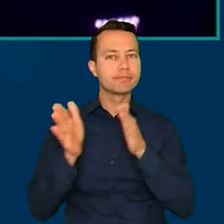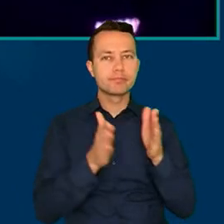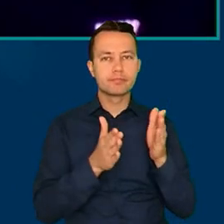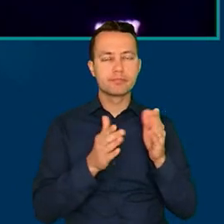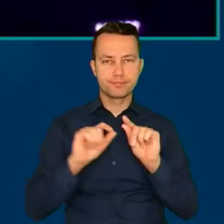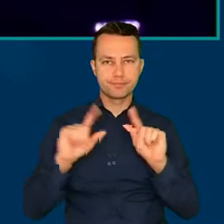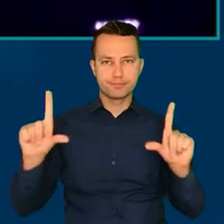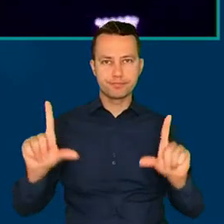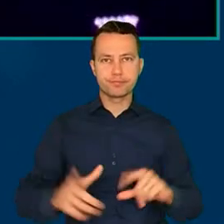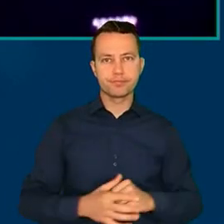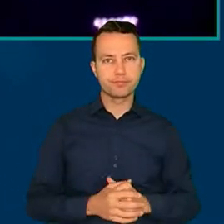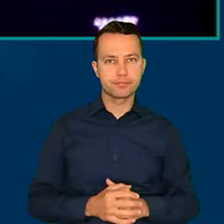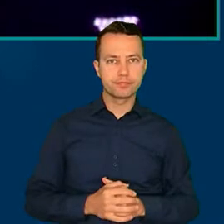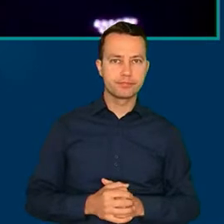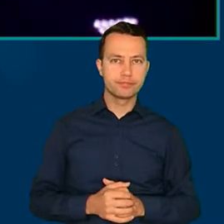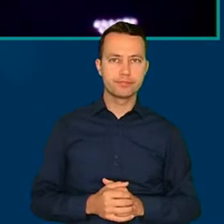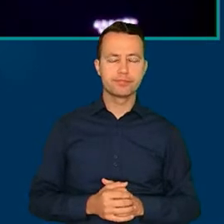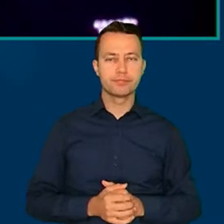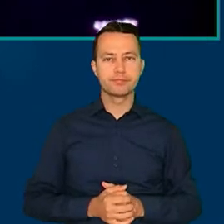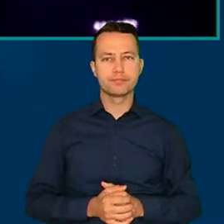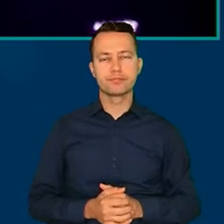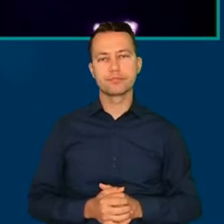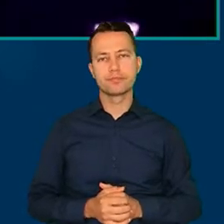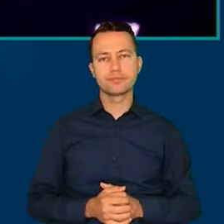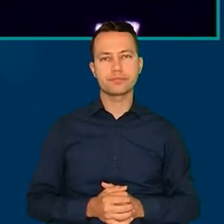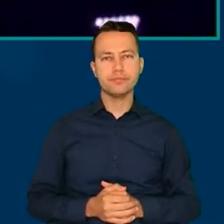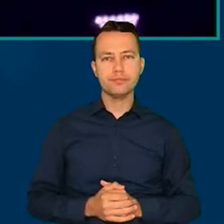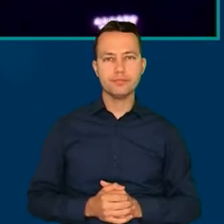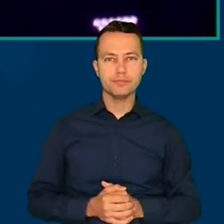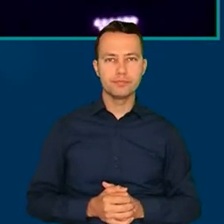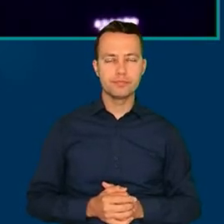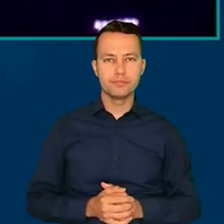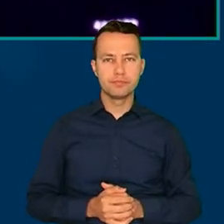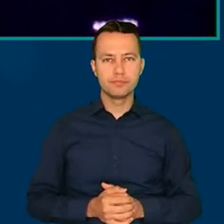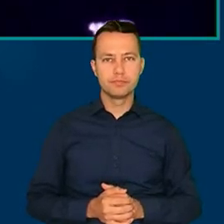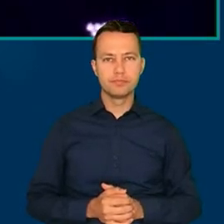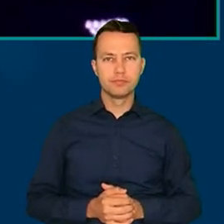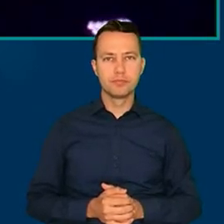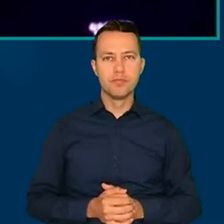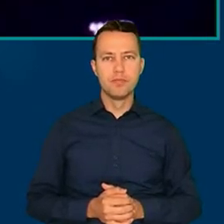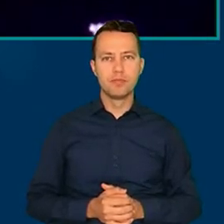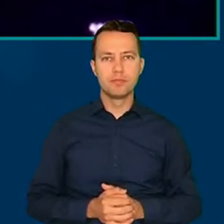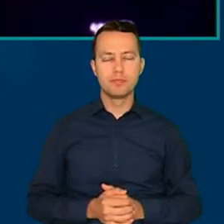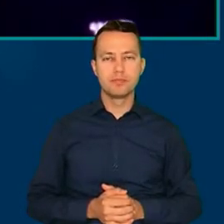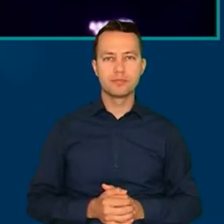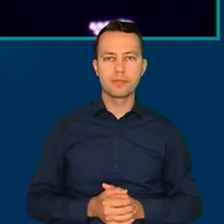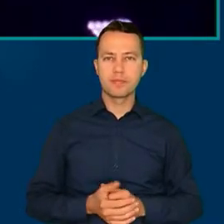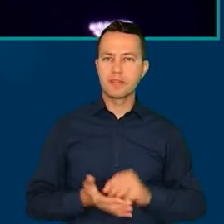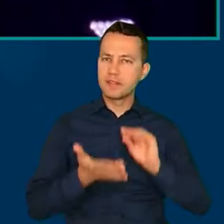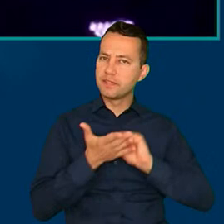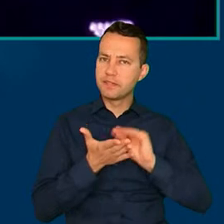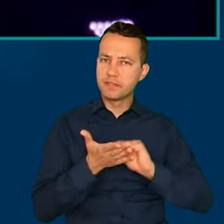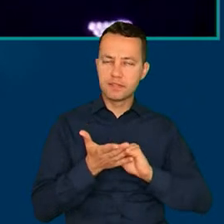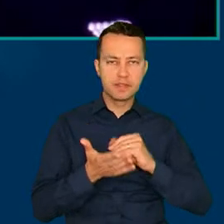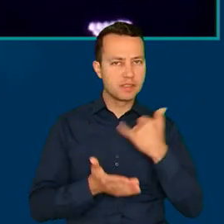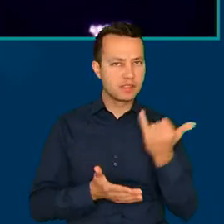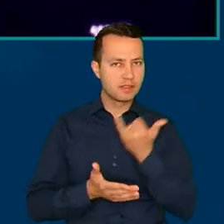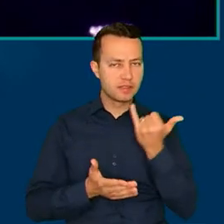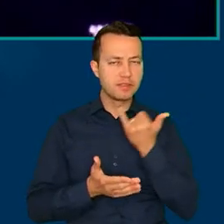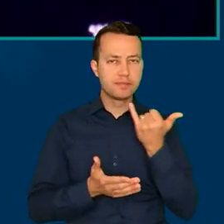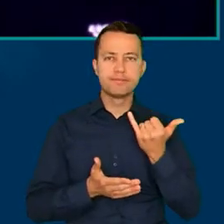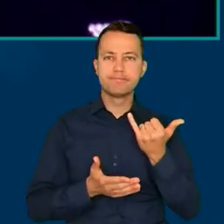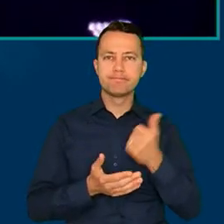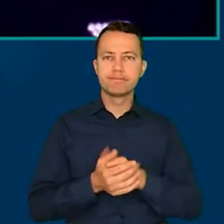impact. Next slide, and in the next slide, the traditional approach, there